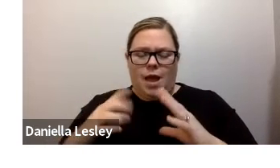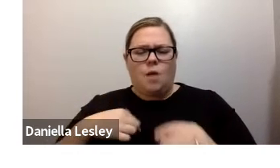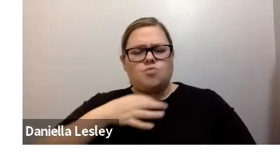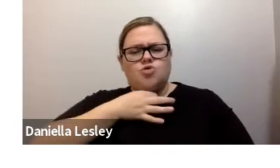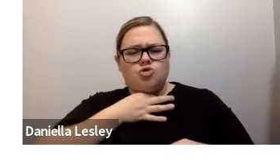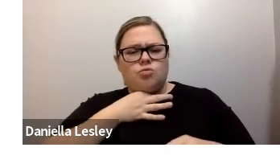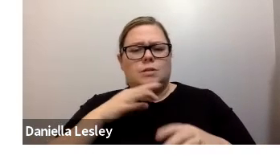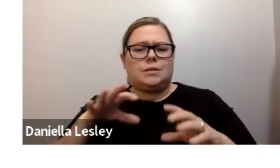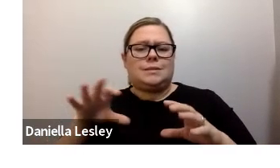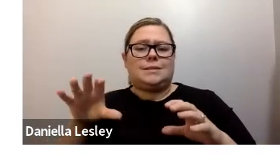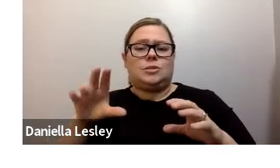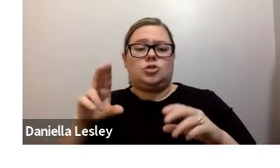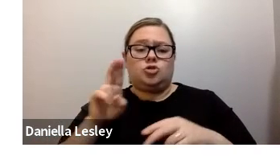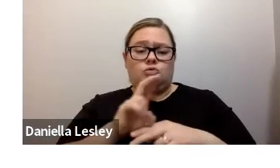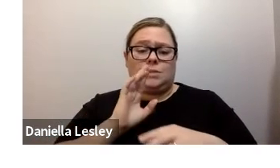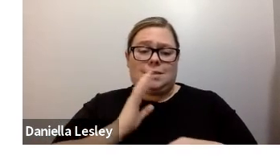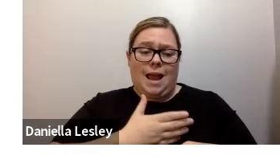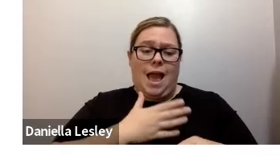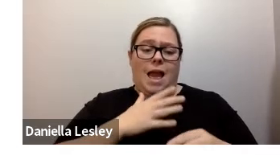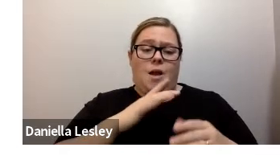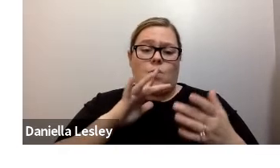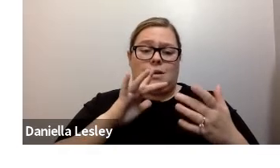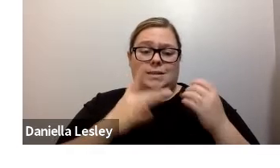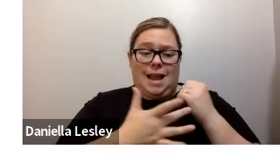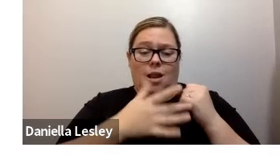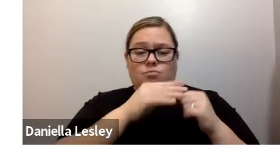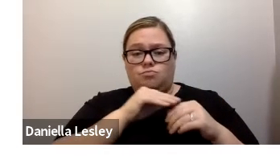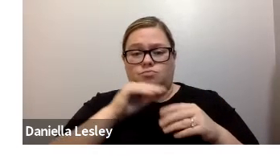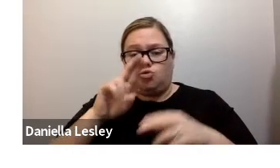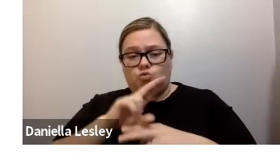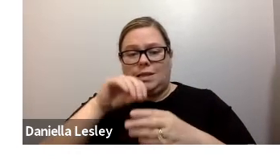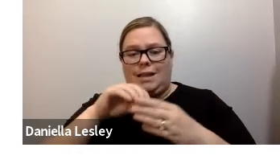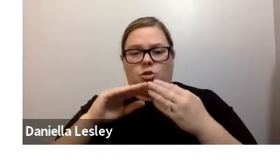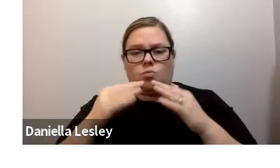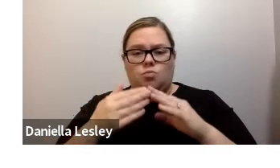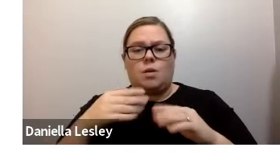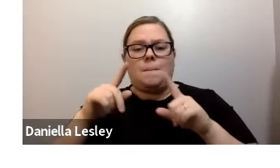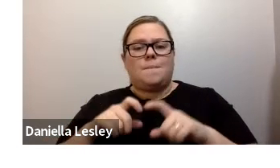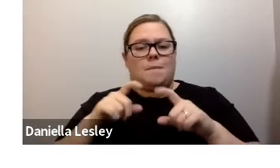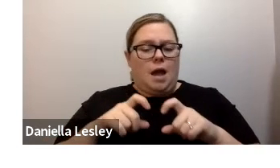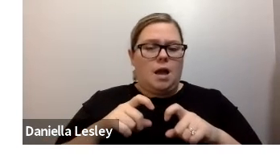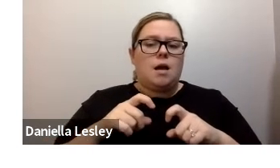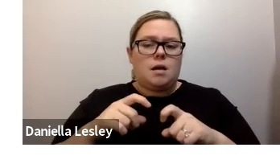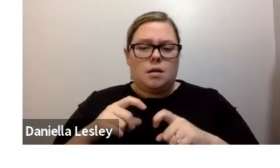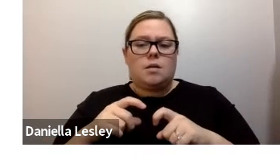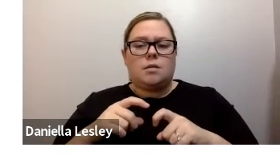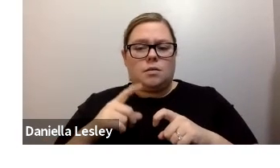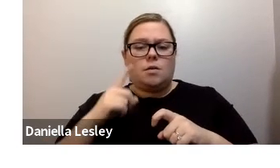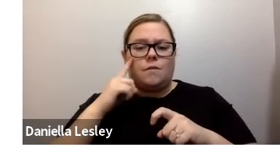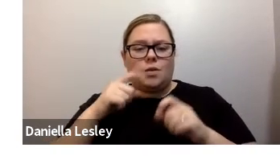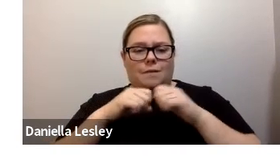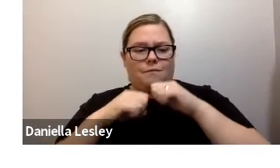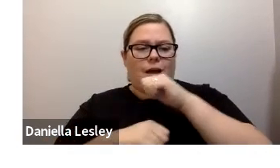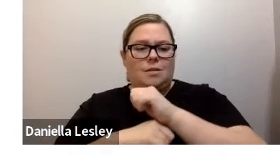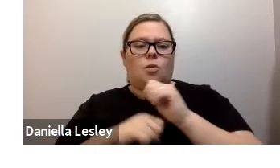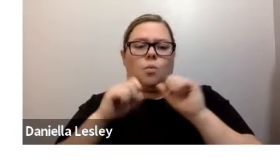take our technology into the community. There was a pilot funding opportunity from Craig H. Nielsen Foundation, so we're lucky